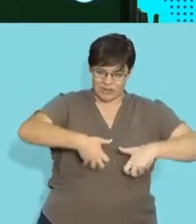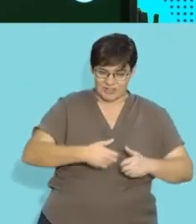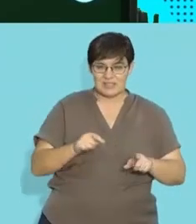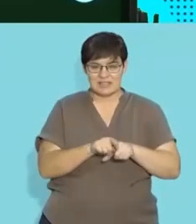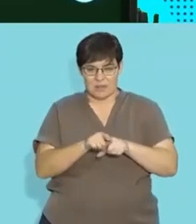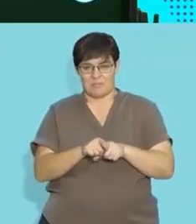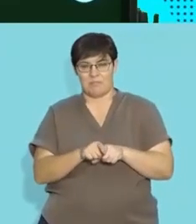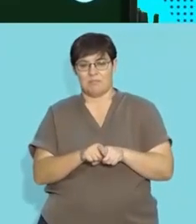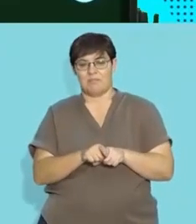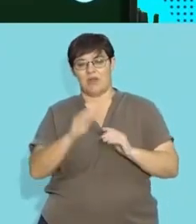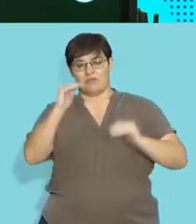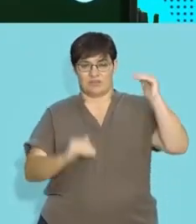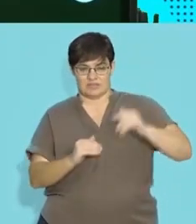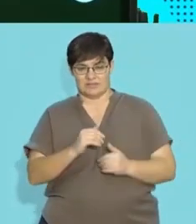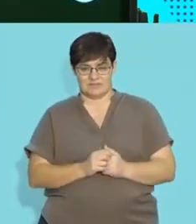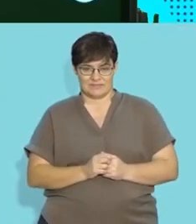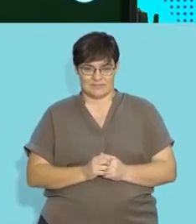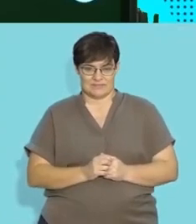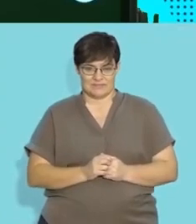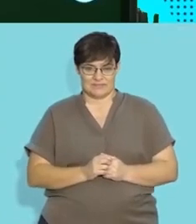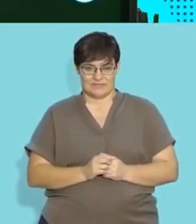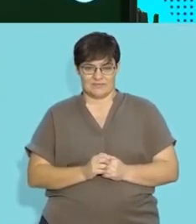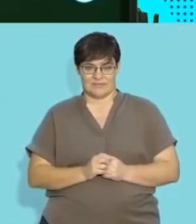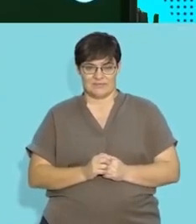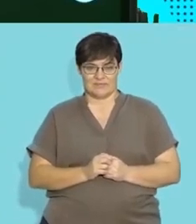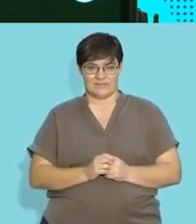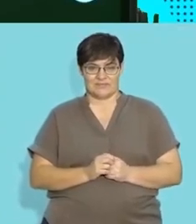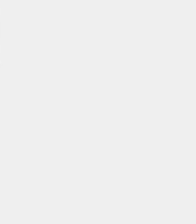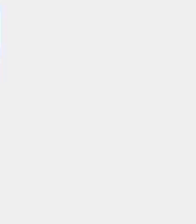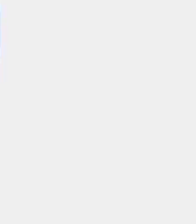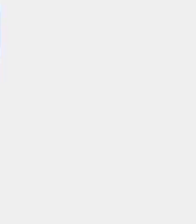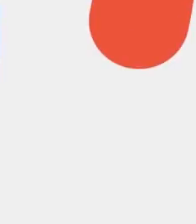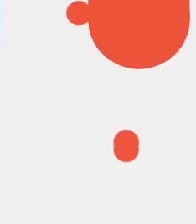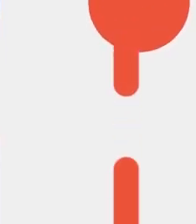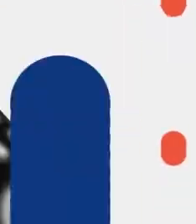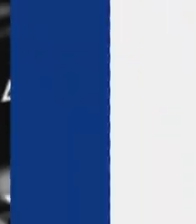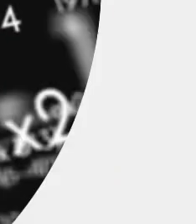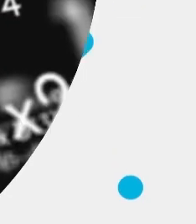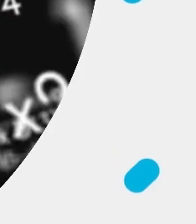question using correlation and regression. See you shortly.